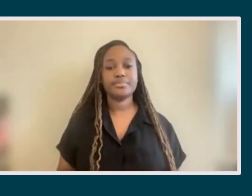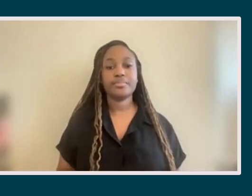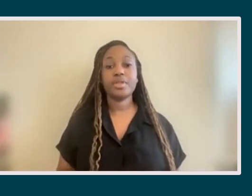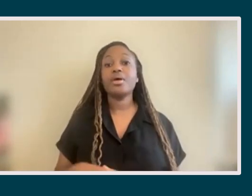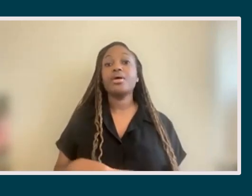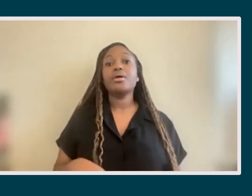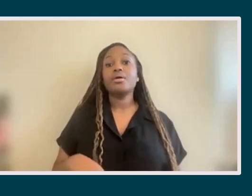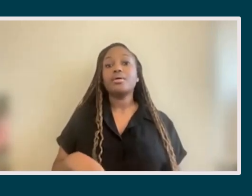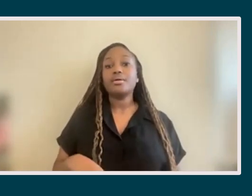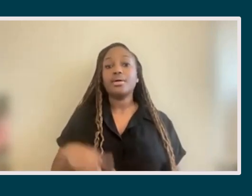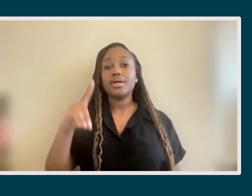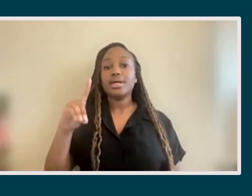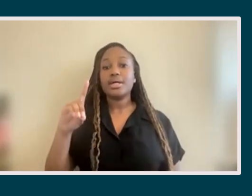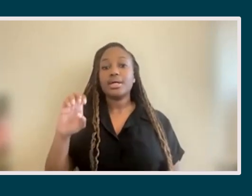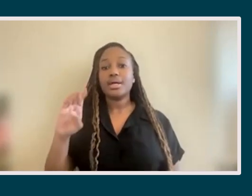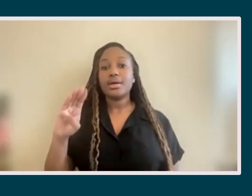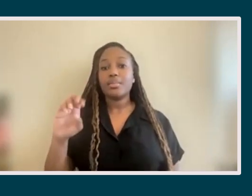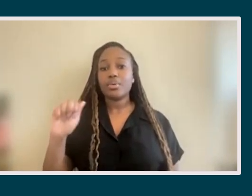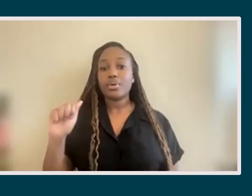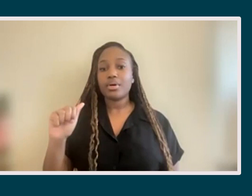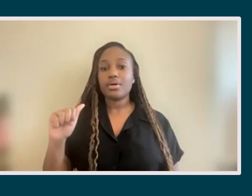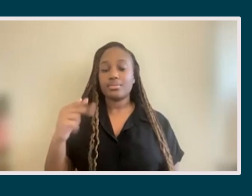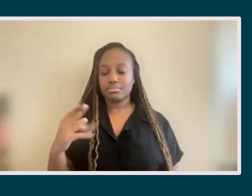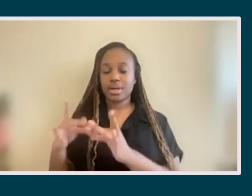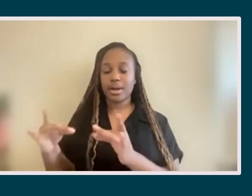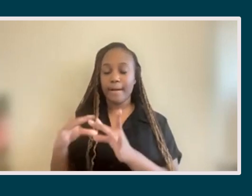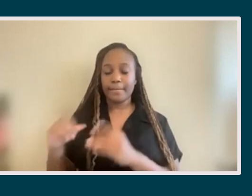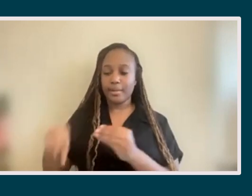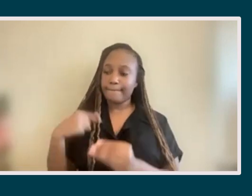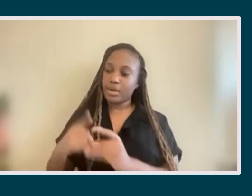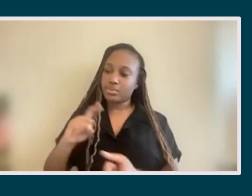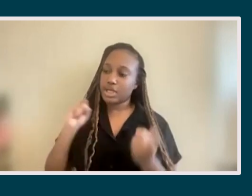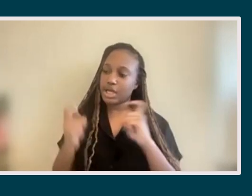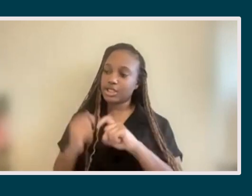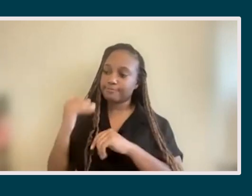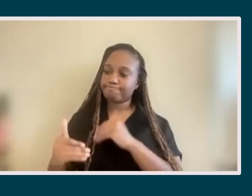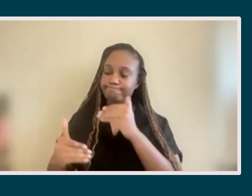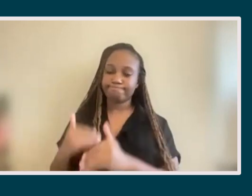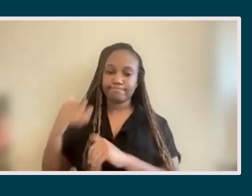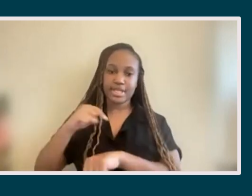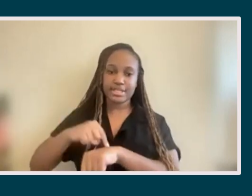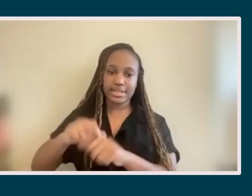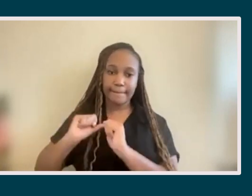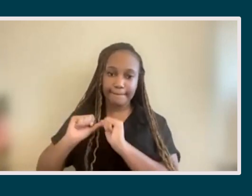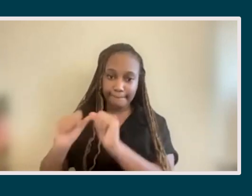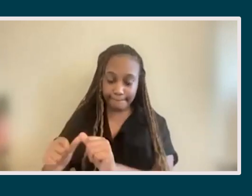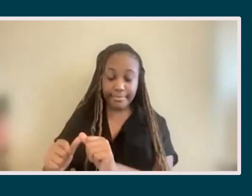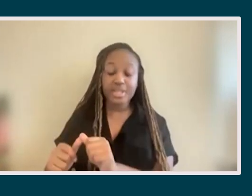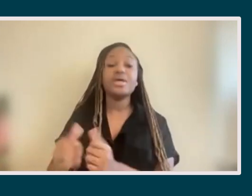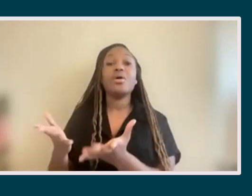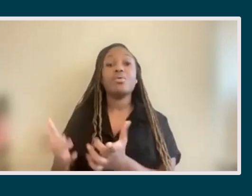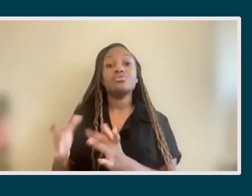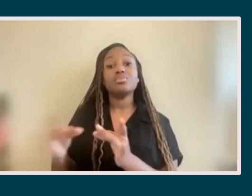Deborah was saying about change over time, and what you said, Lindsey, because I was elected to legislature in